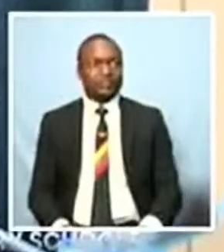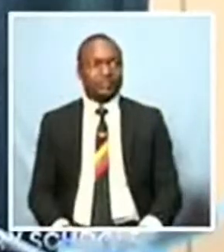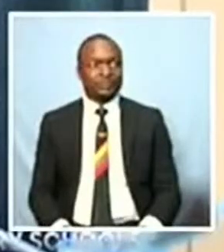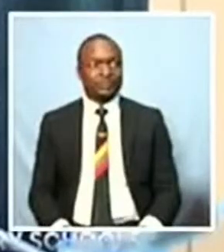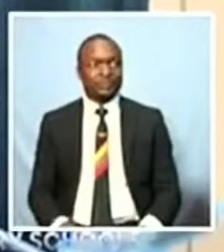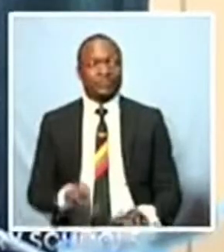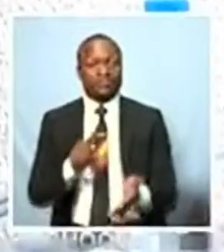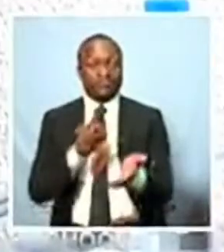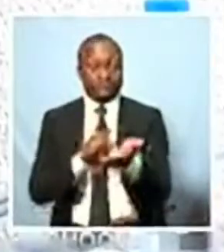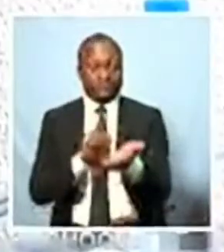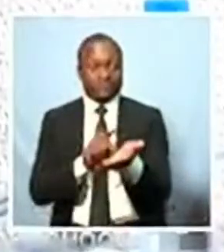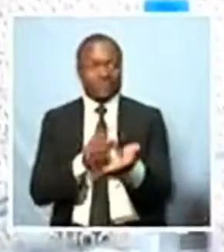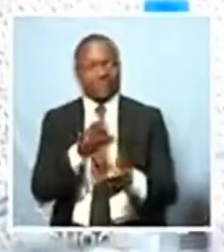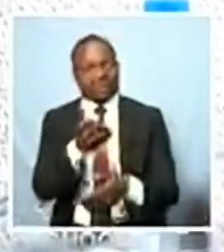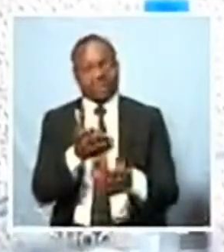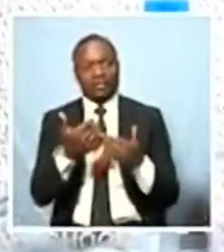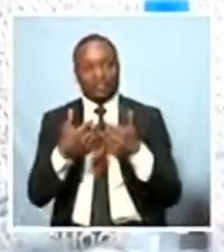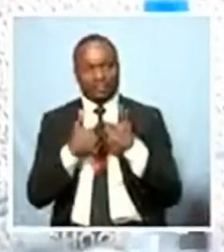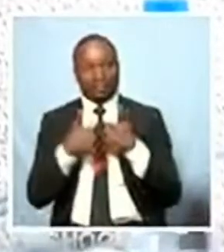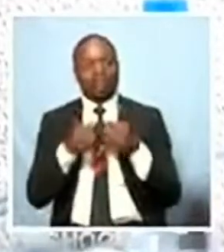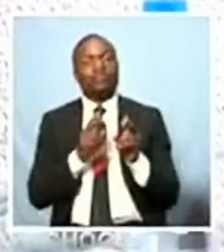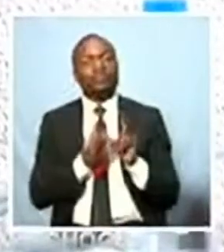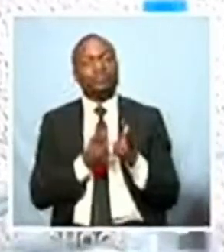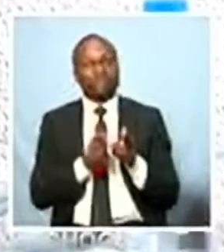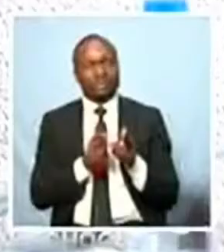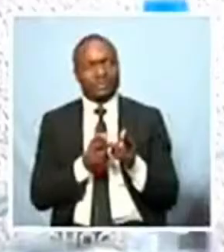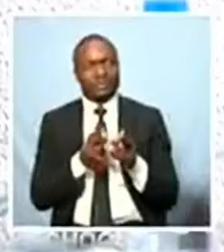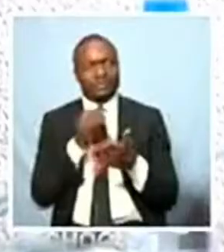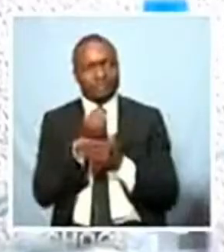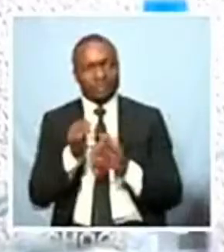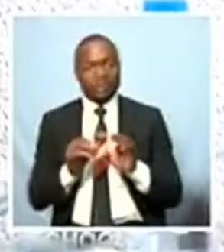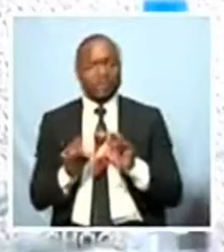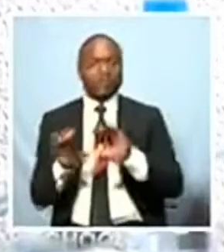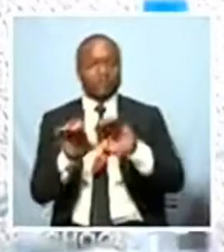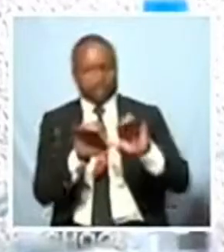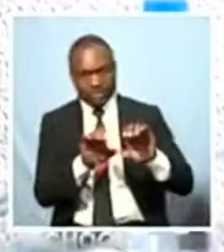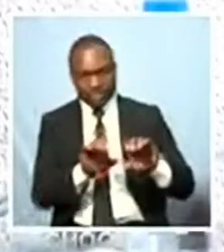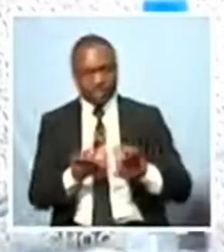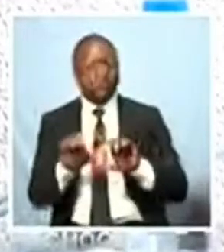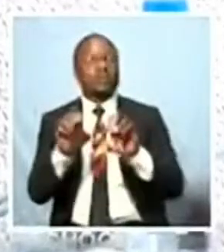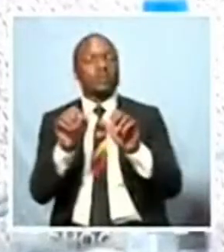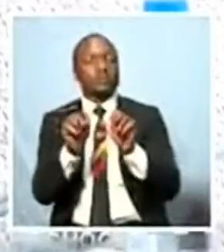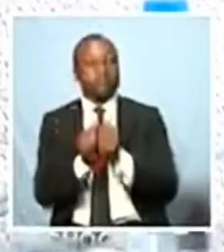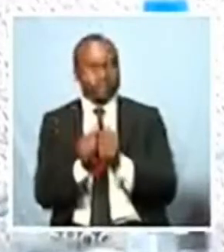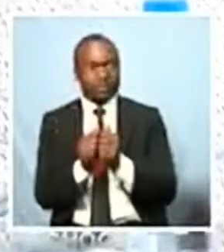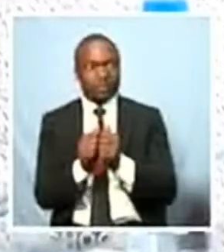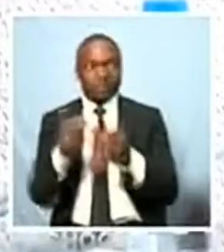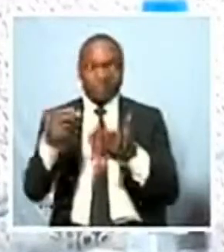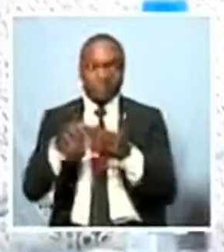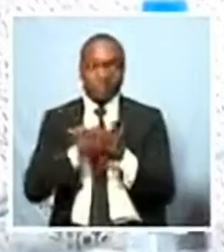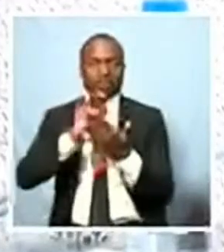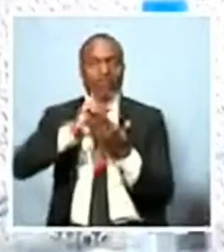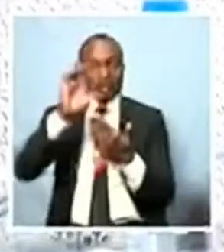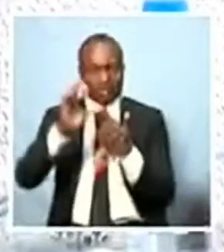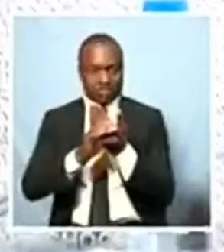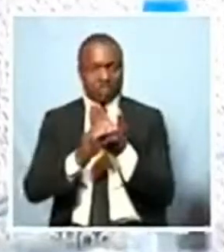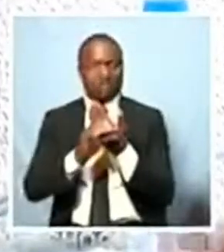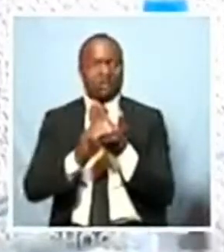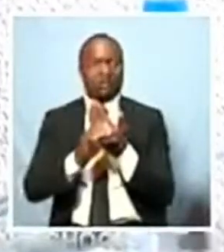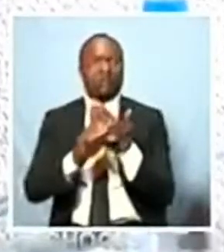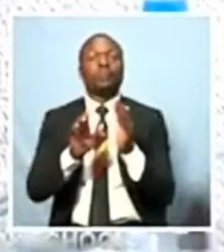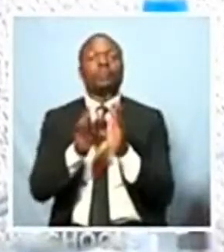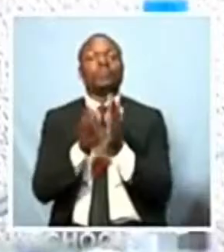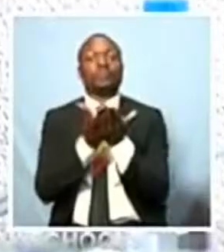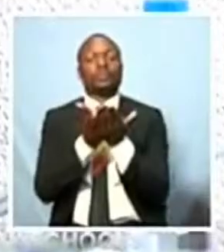Yes, Dr. Kanchile, you had a response to the issue to do with the new curriculum where the modules are